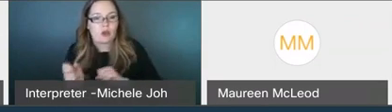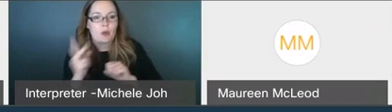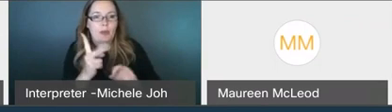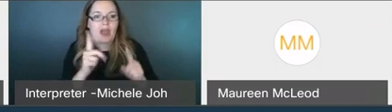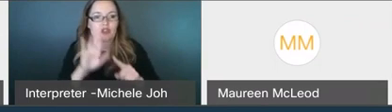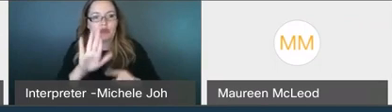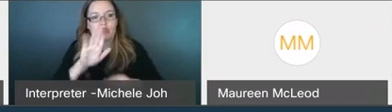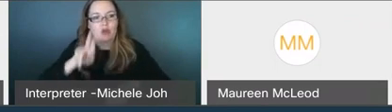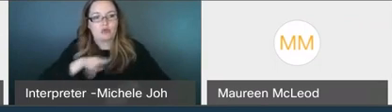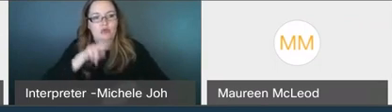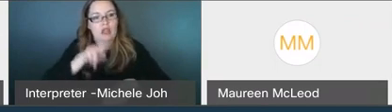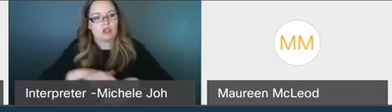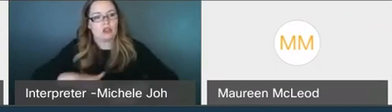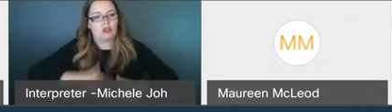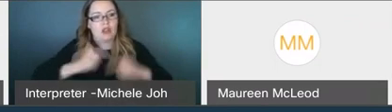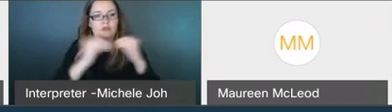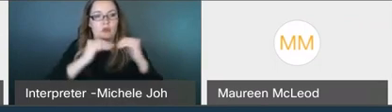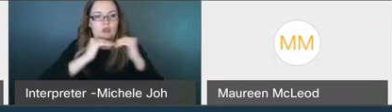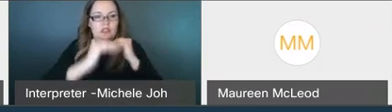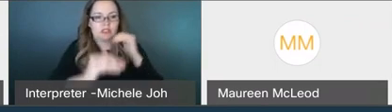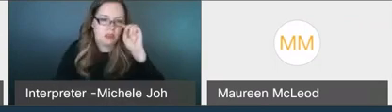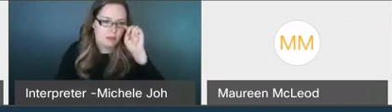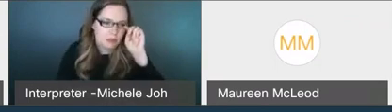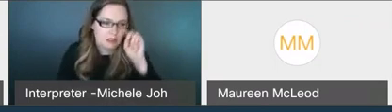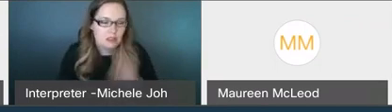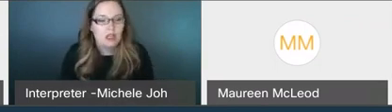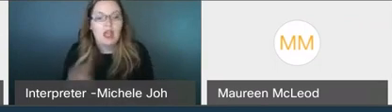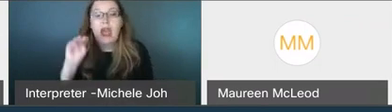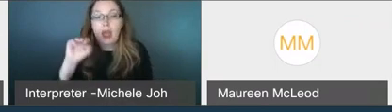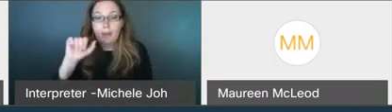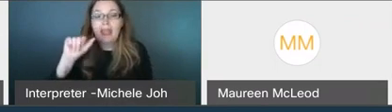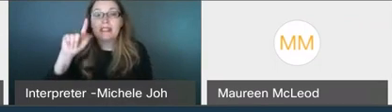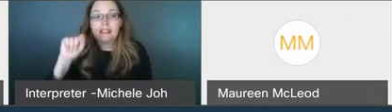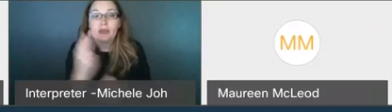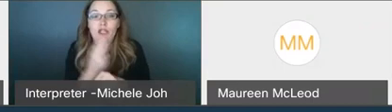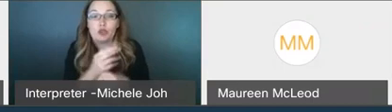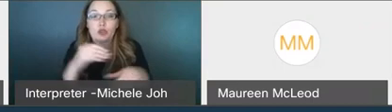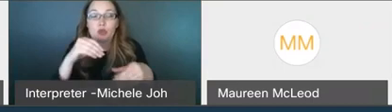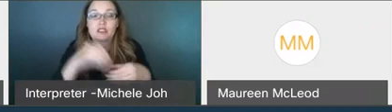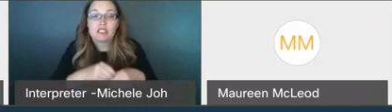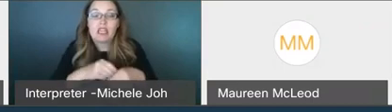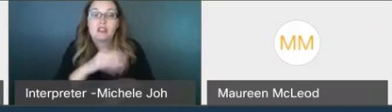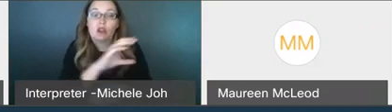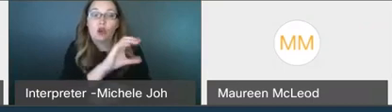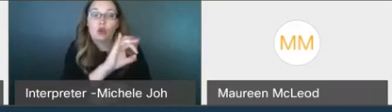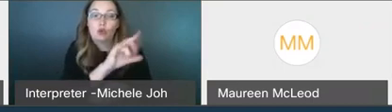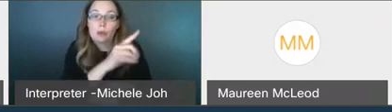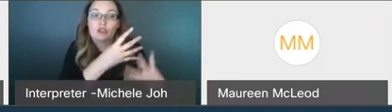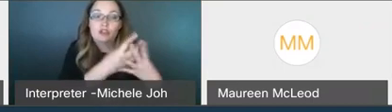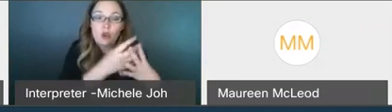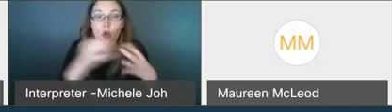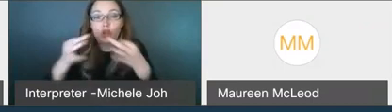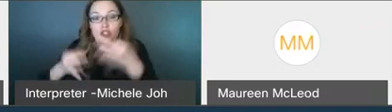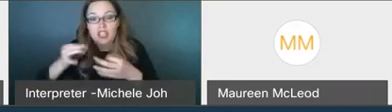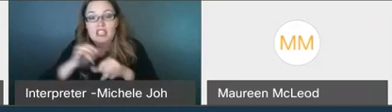life. Use of MAT in the justice system is absolutely appropriate, and it's what Judge Meyer and Andrew are going to be talking